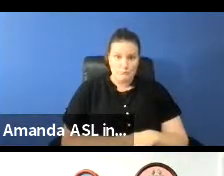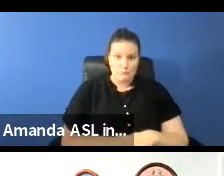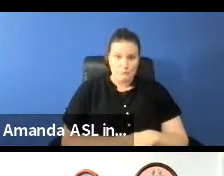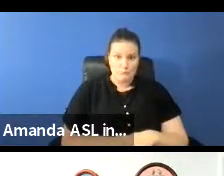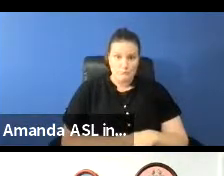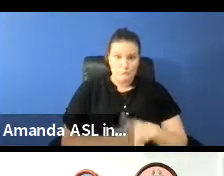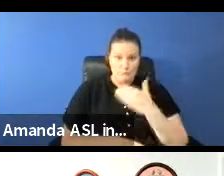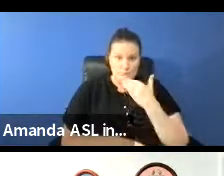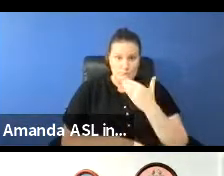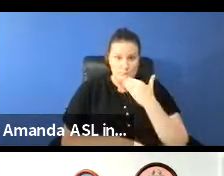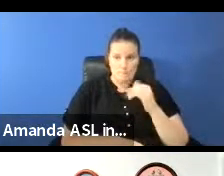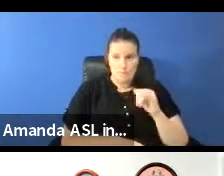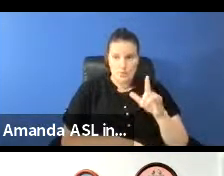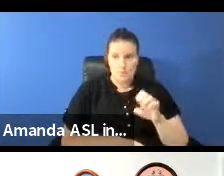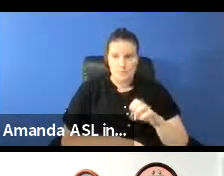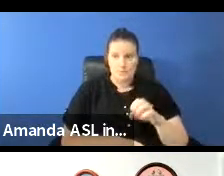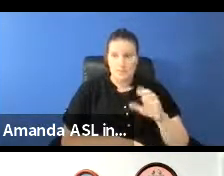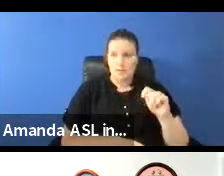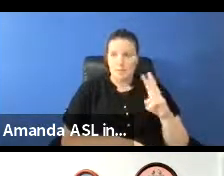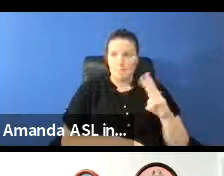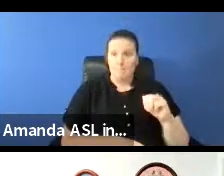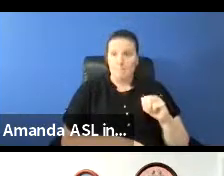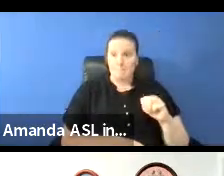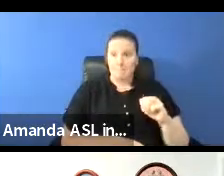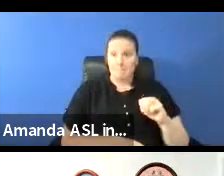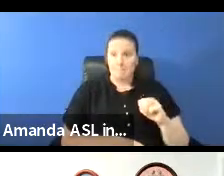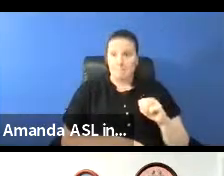Thank you, Julie. Tom? Great, thanks.